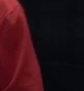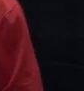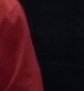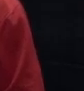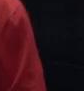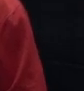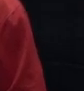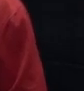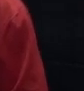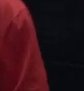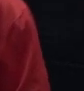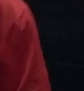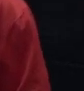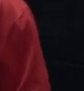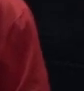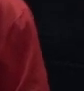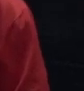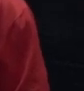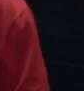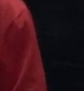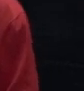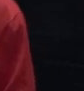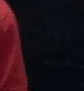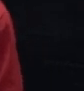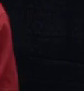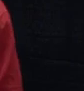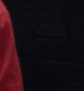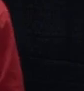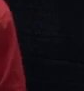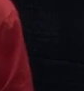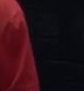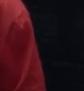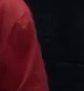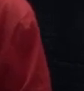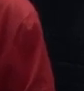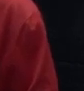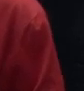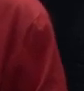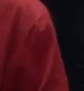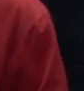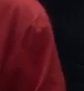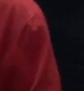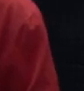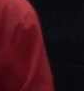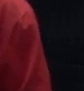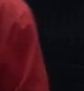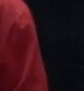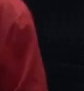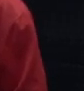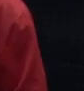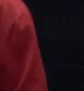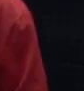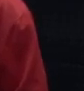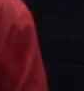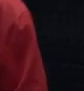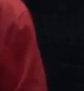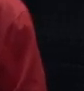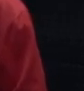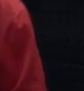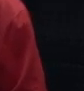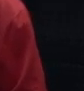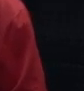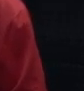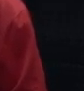get to sit down and listen to agency heads. You know, and I'm calling myself top, but